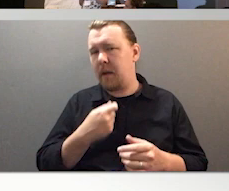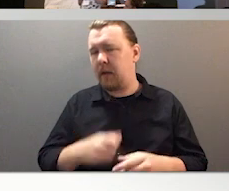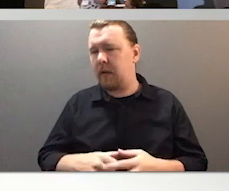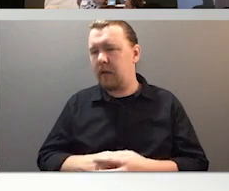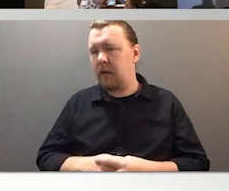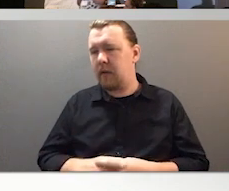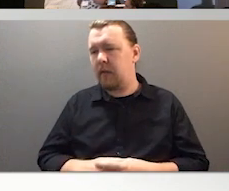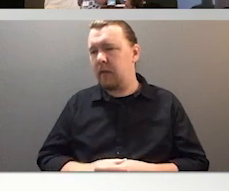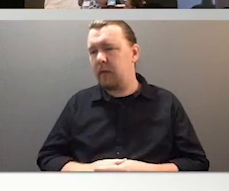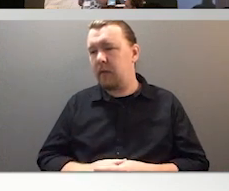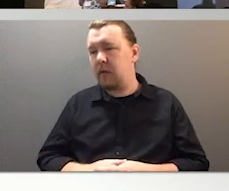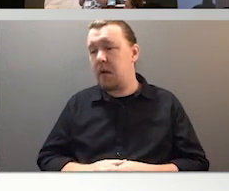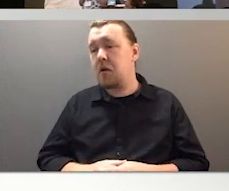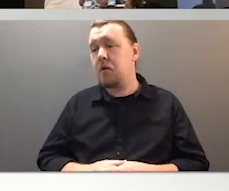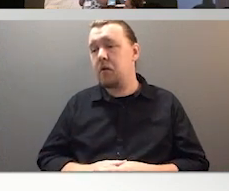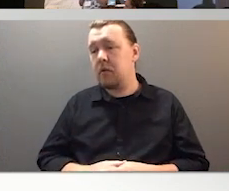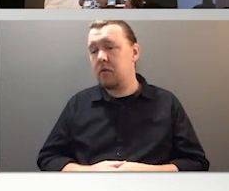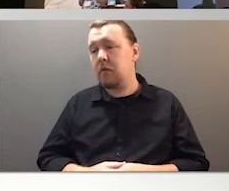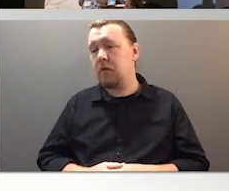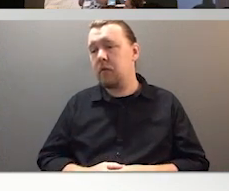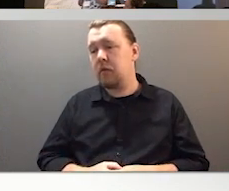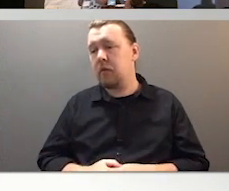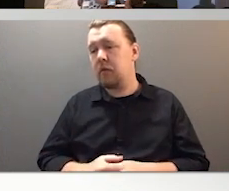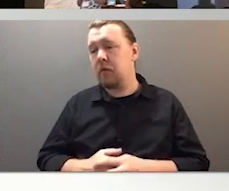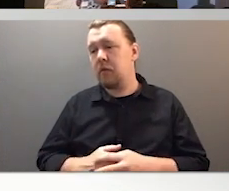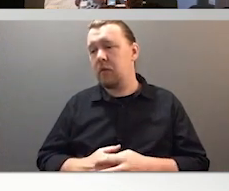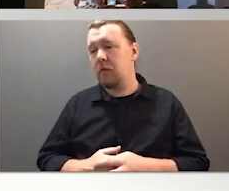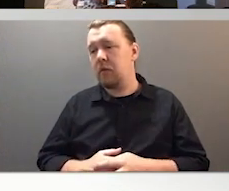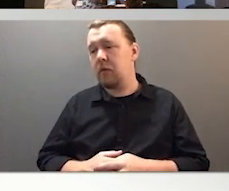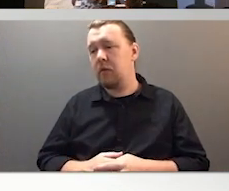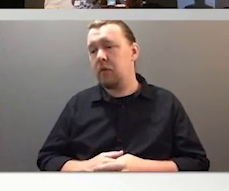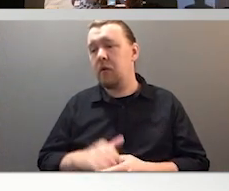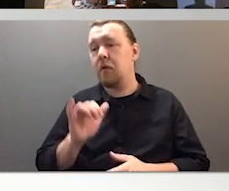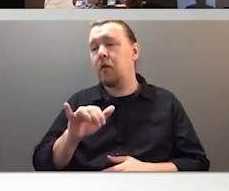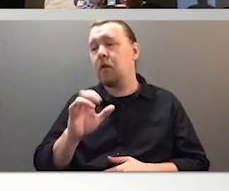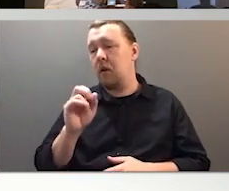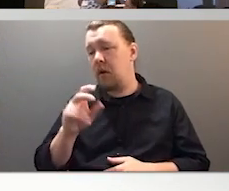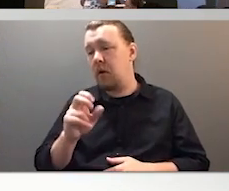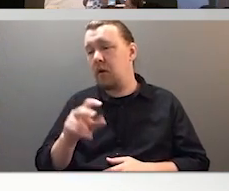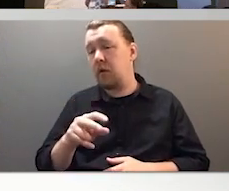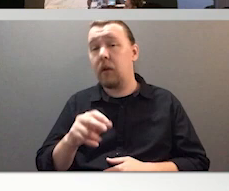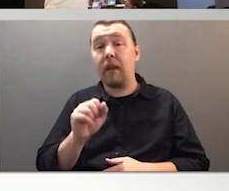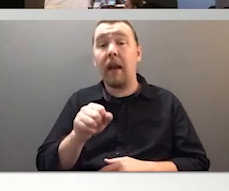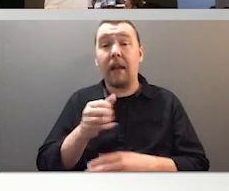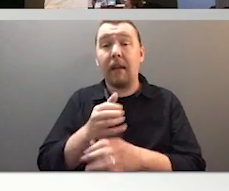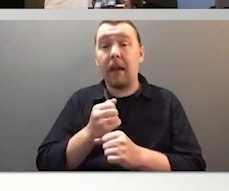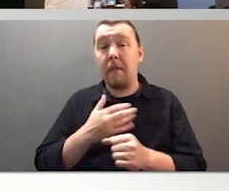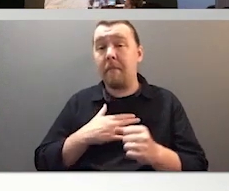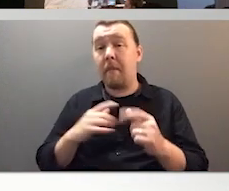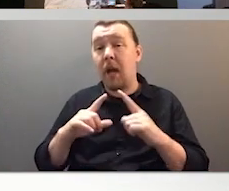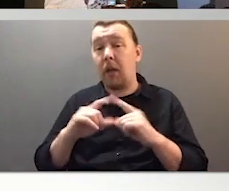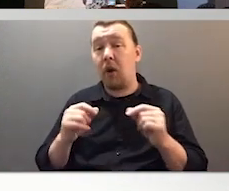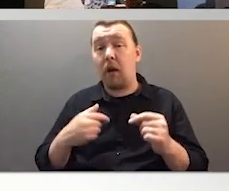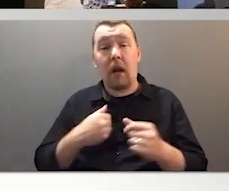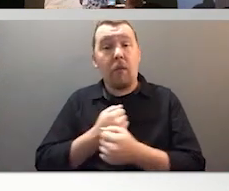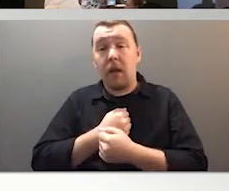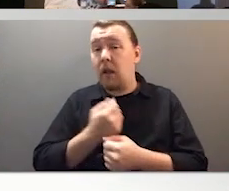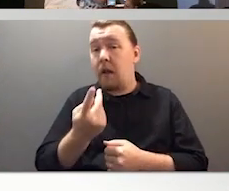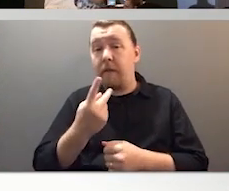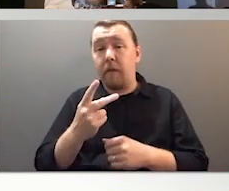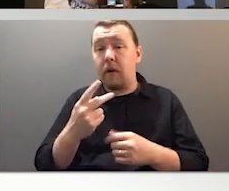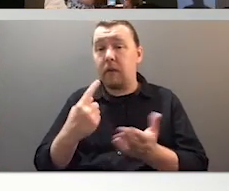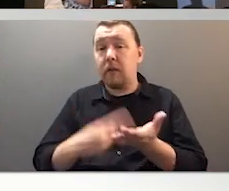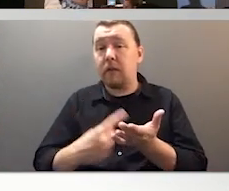And we Oh. both work with children like this. Okay. Yeah, grab my card. I'd love to have a chat. I see a hand in the back.